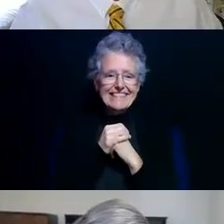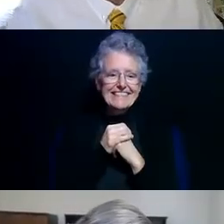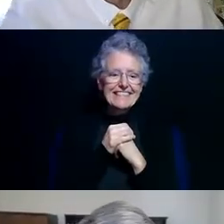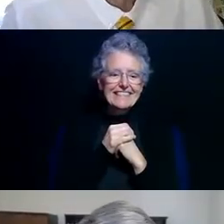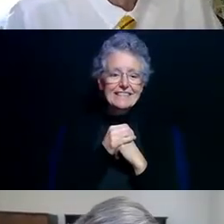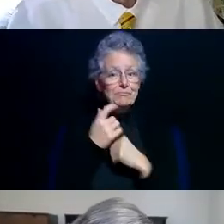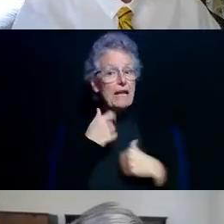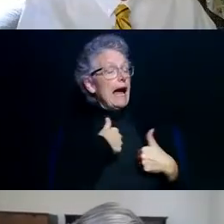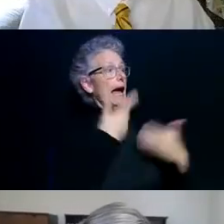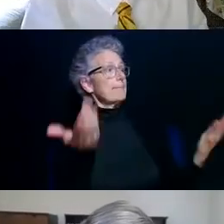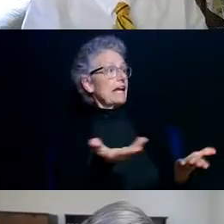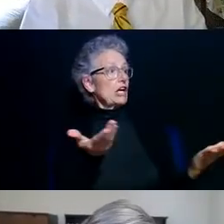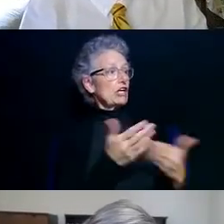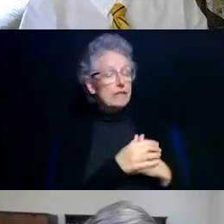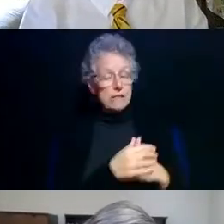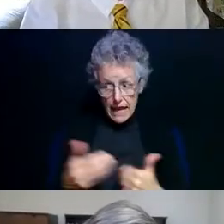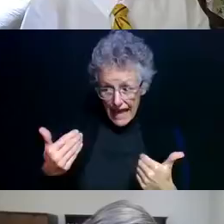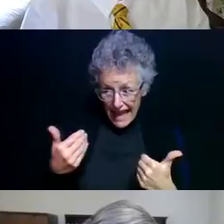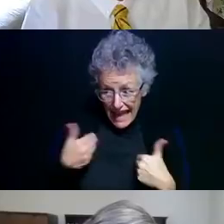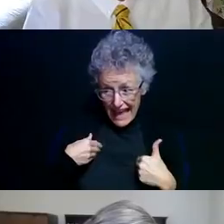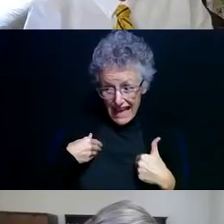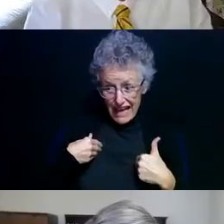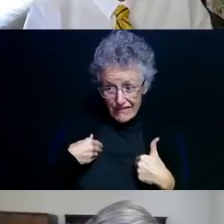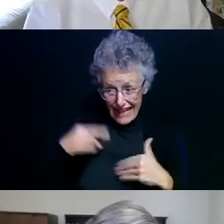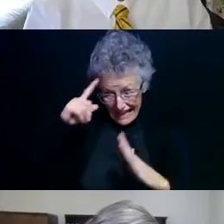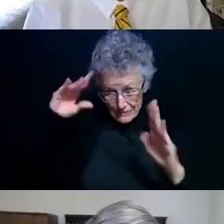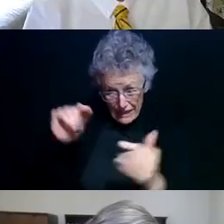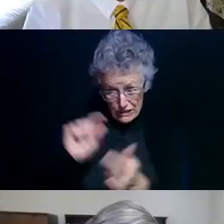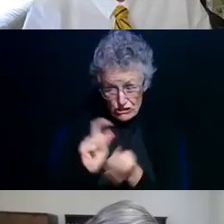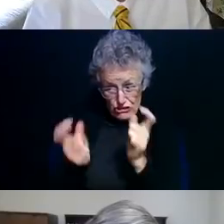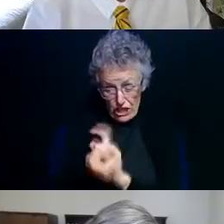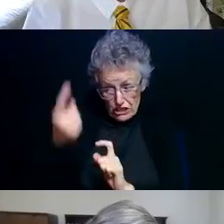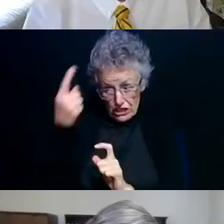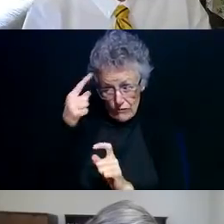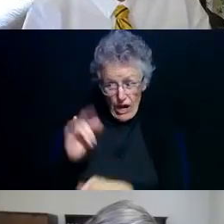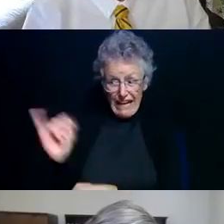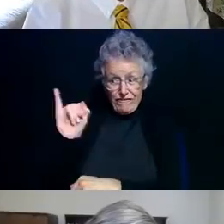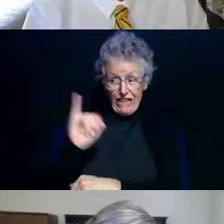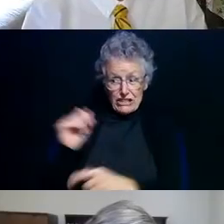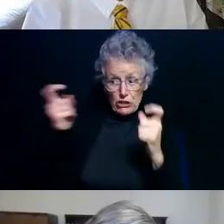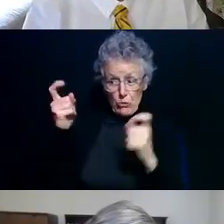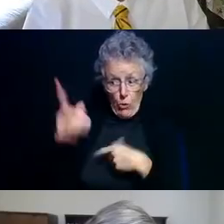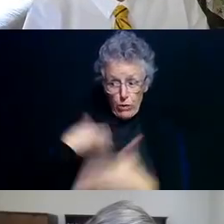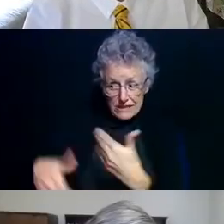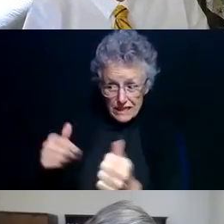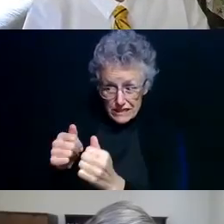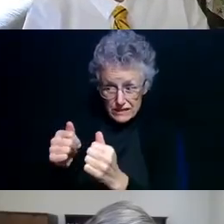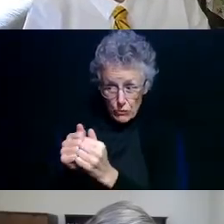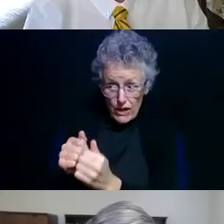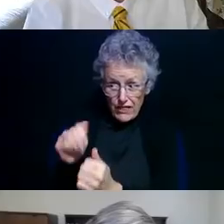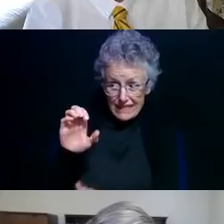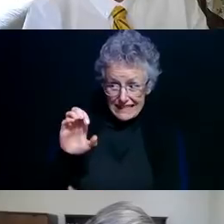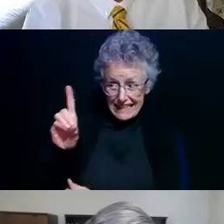I'm here. Are there anticipated changes to infection control process with the CDC guidelines